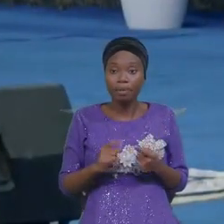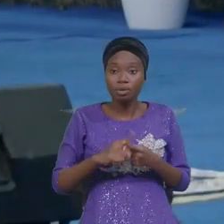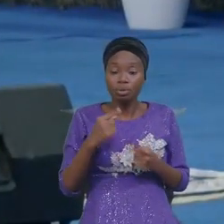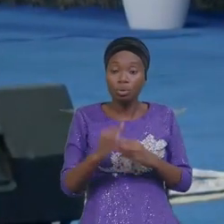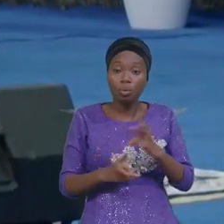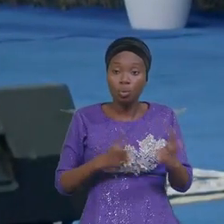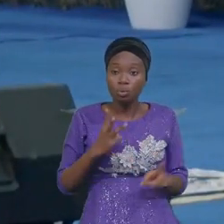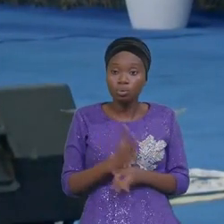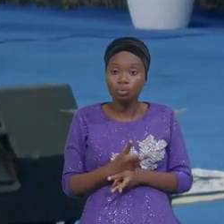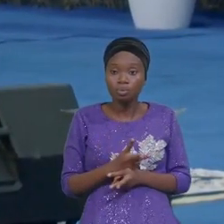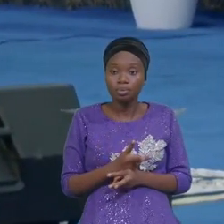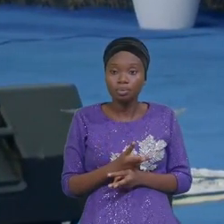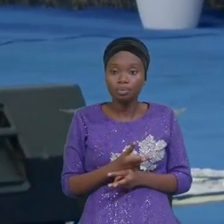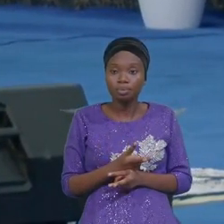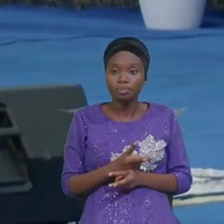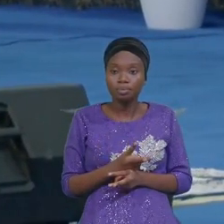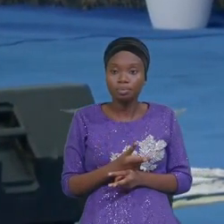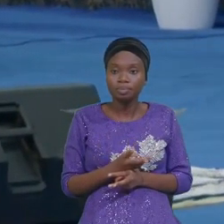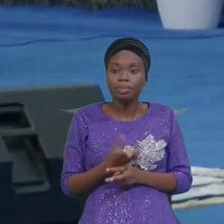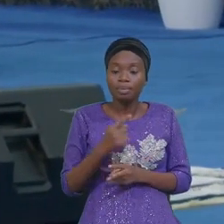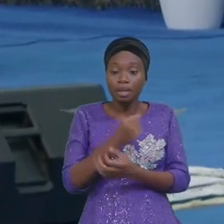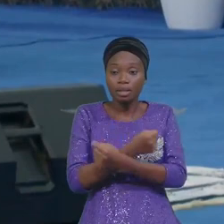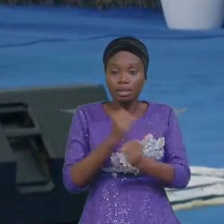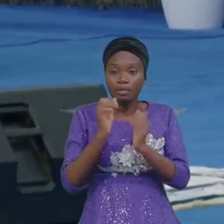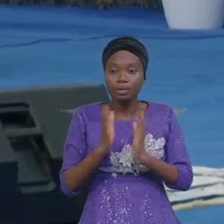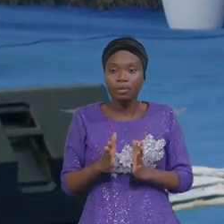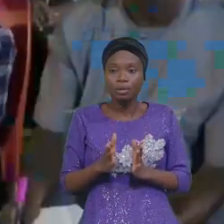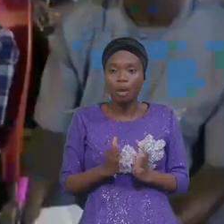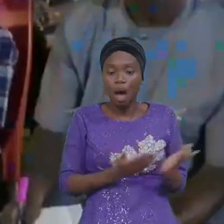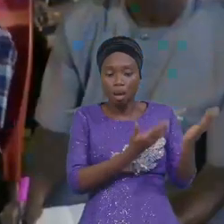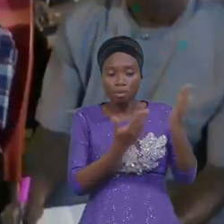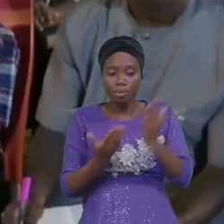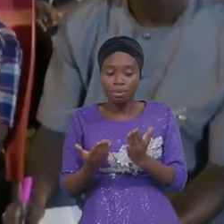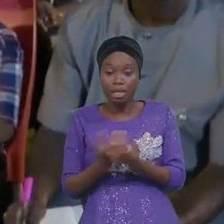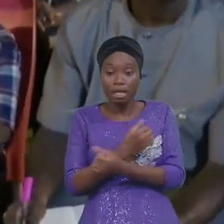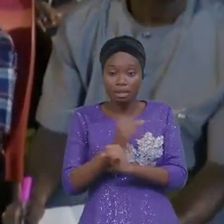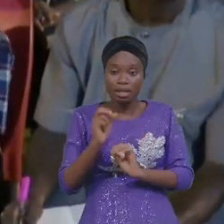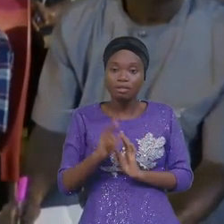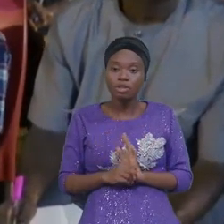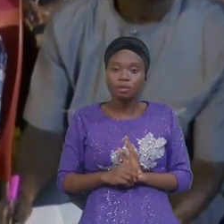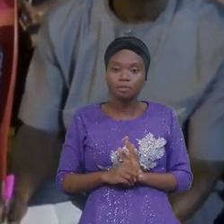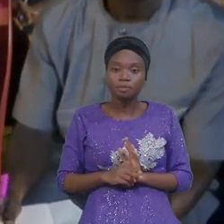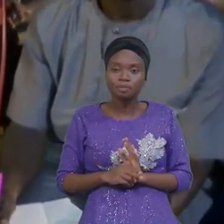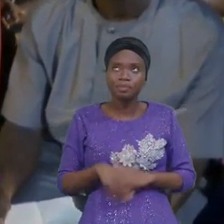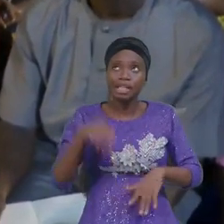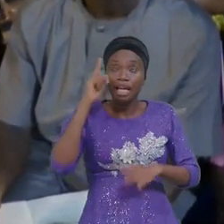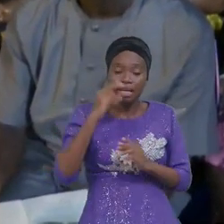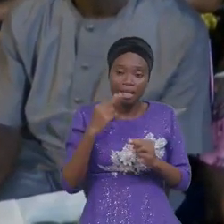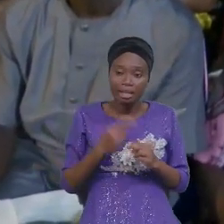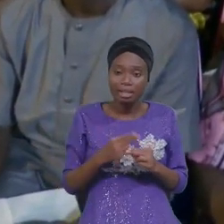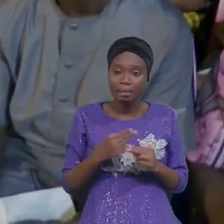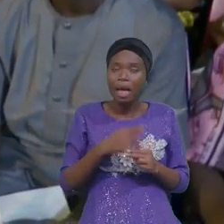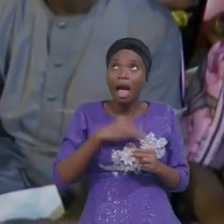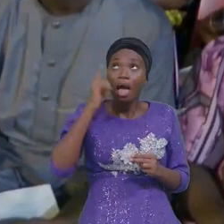world. The Savior brought salvation. His name, and thou shalt